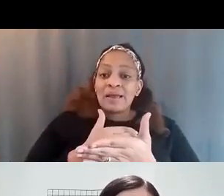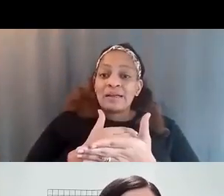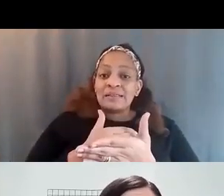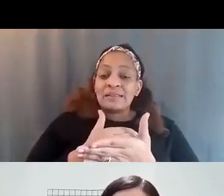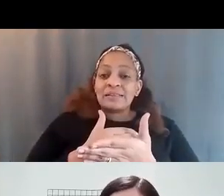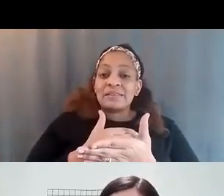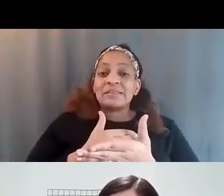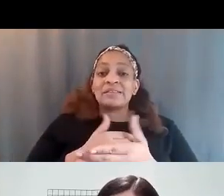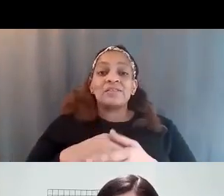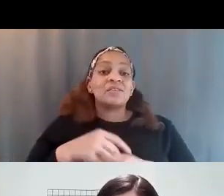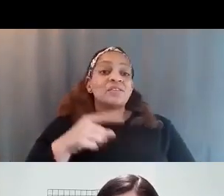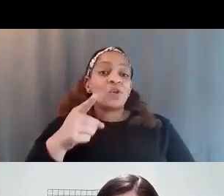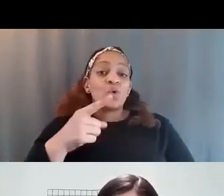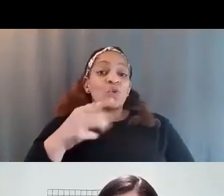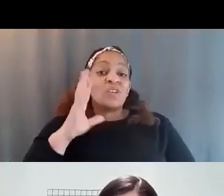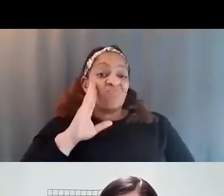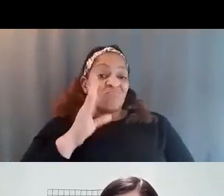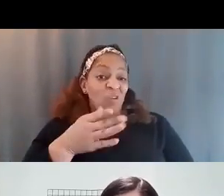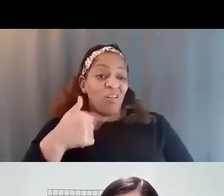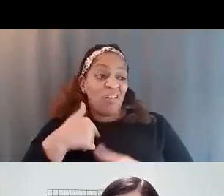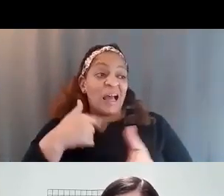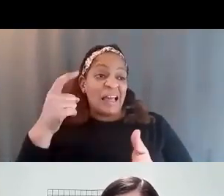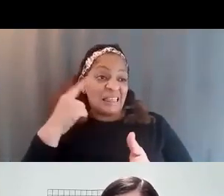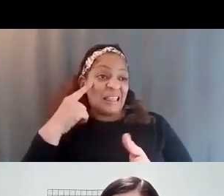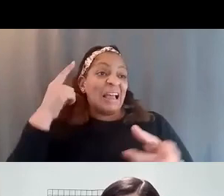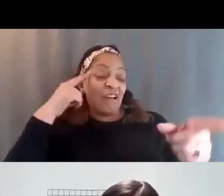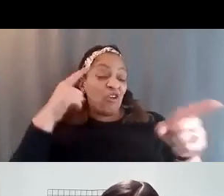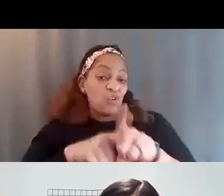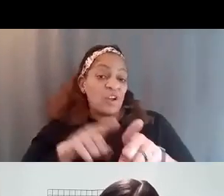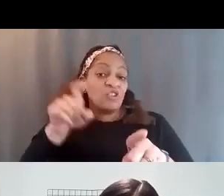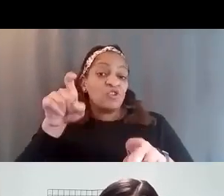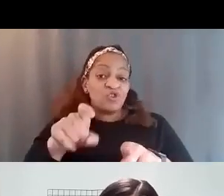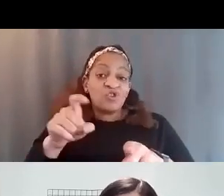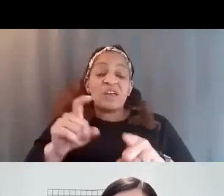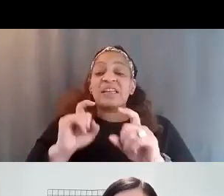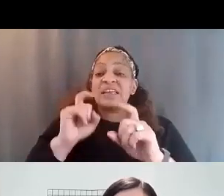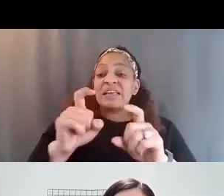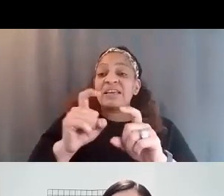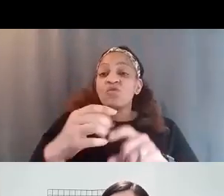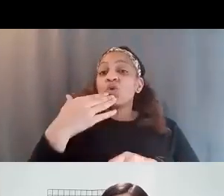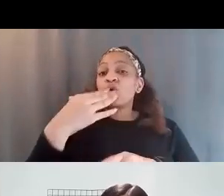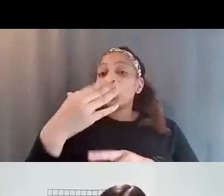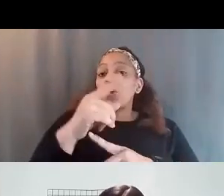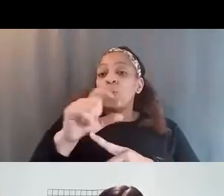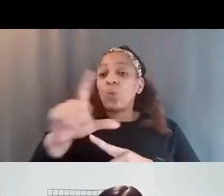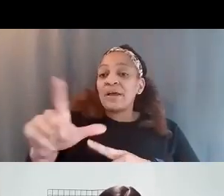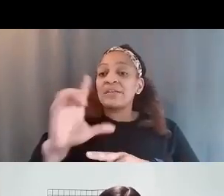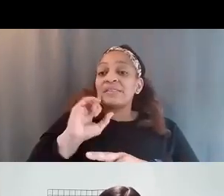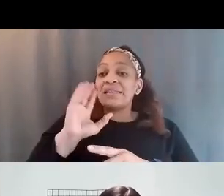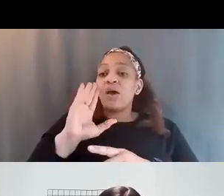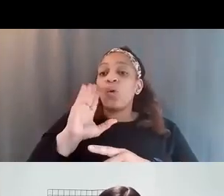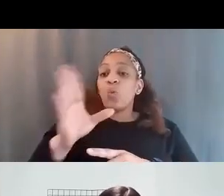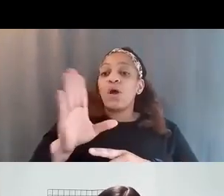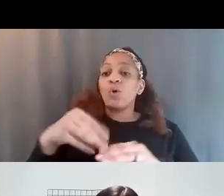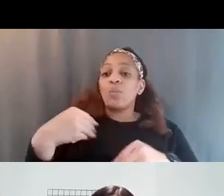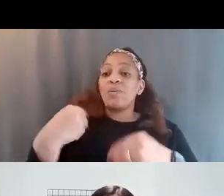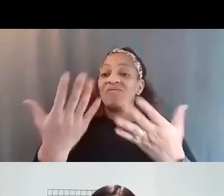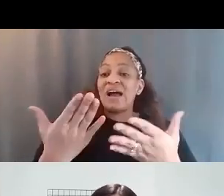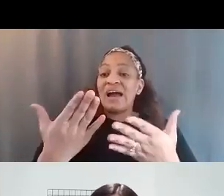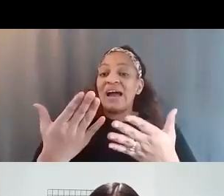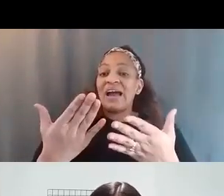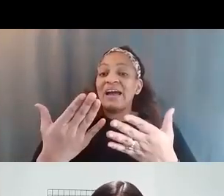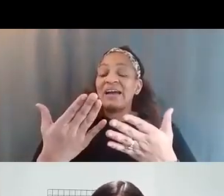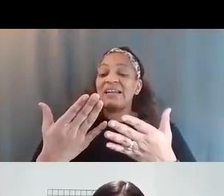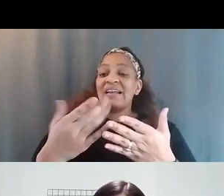and we at the DETAC also agree that there are Goodwills that do provide sheltered work and